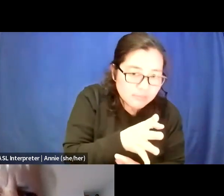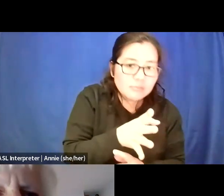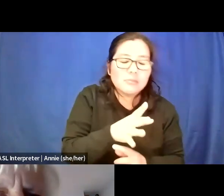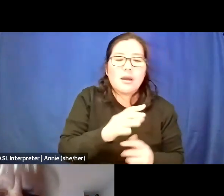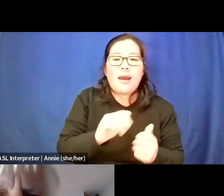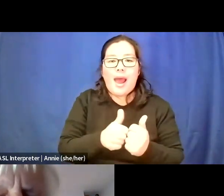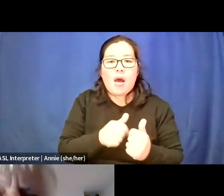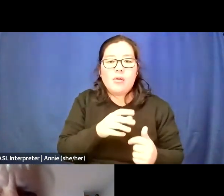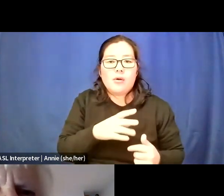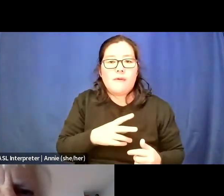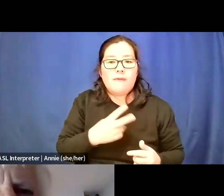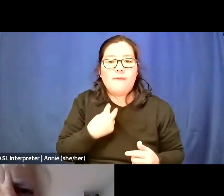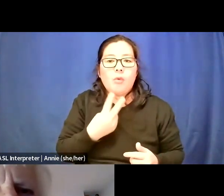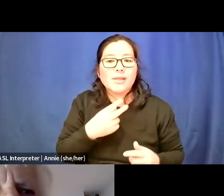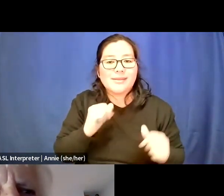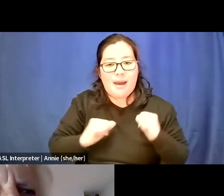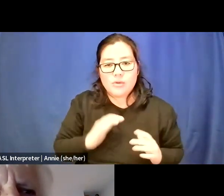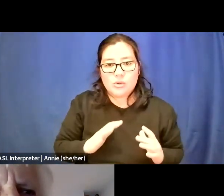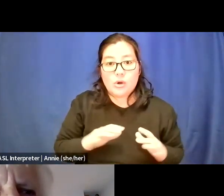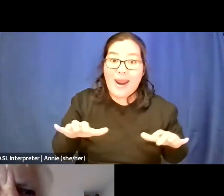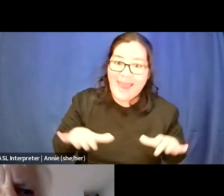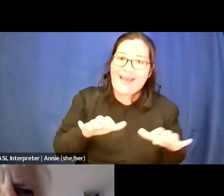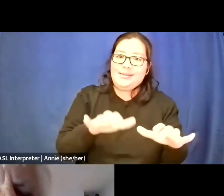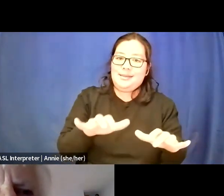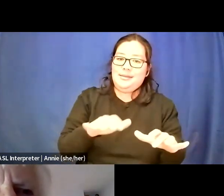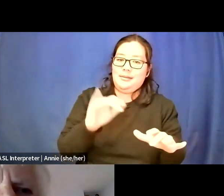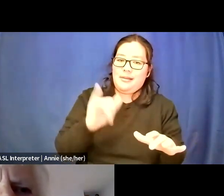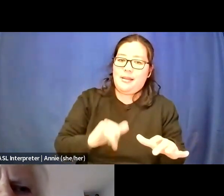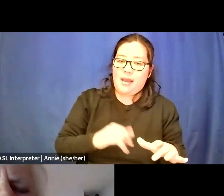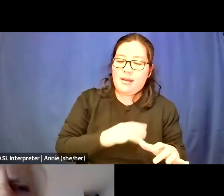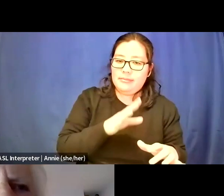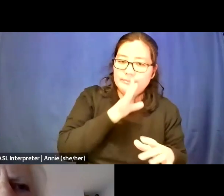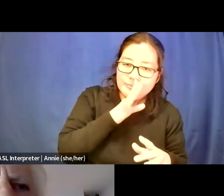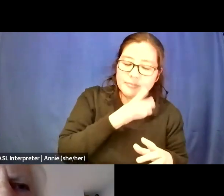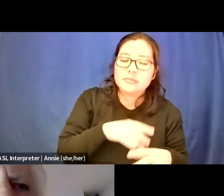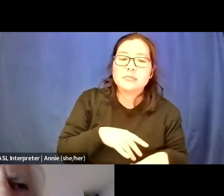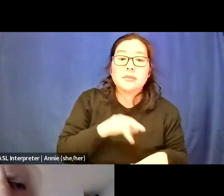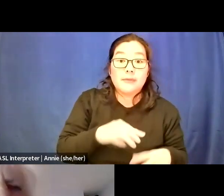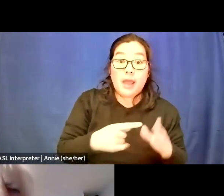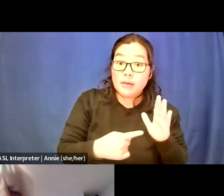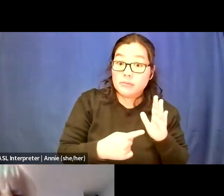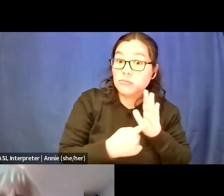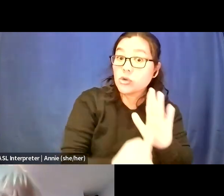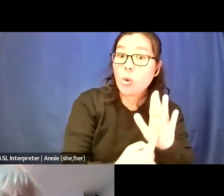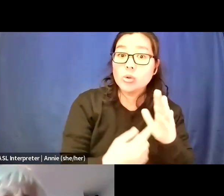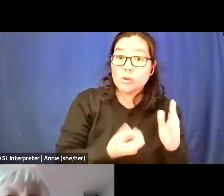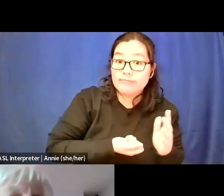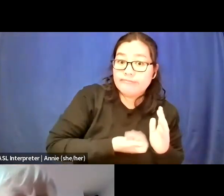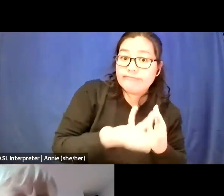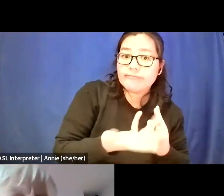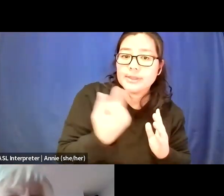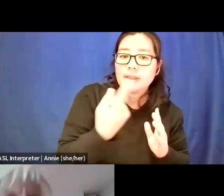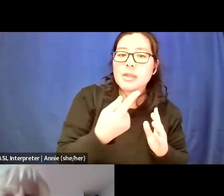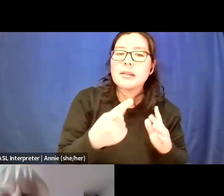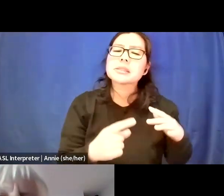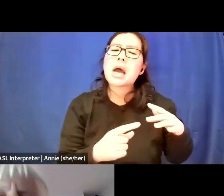actors are acting. And if that contributes something, conveys something that maybe would be